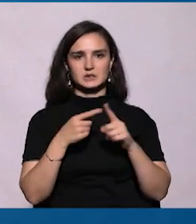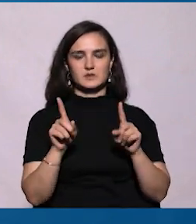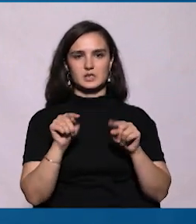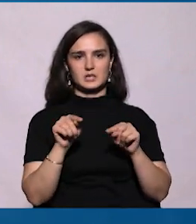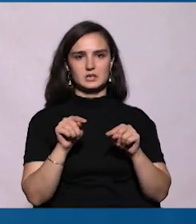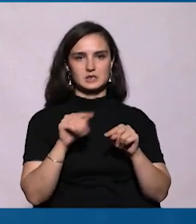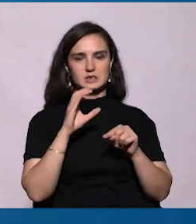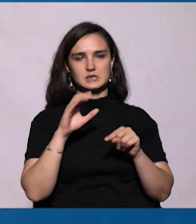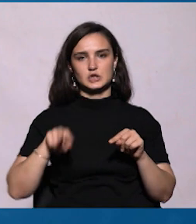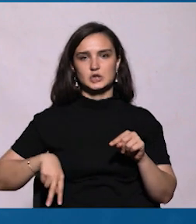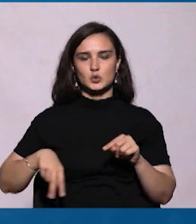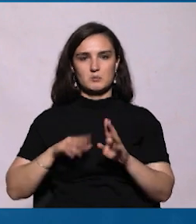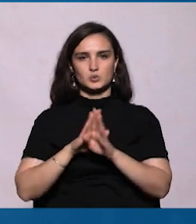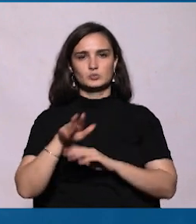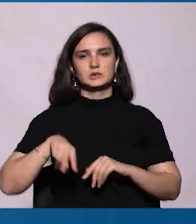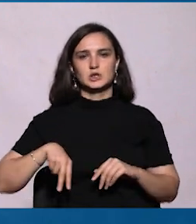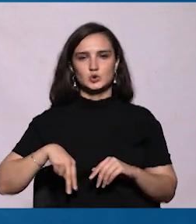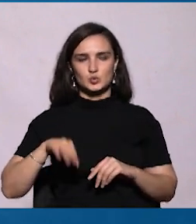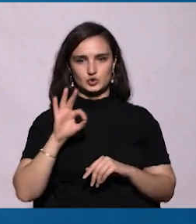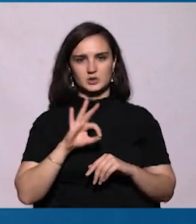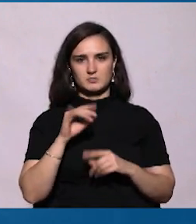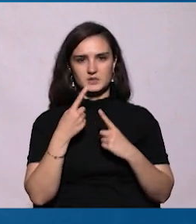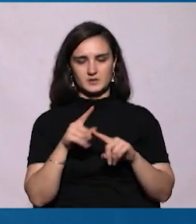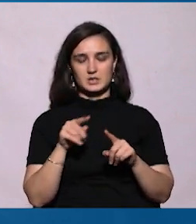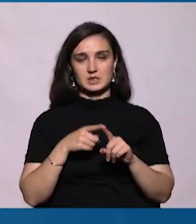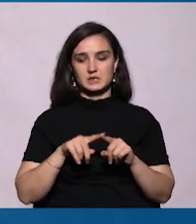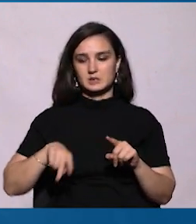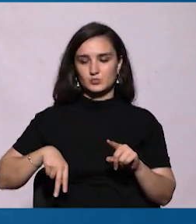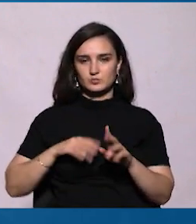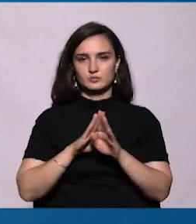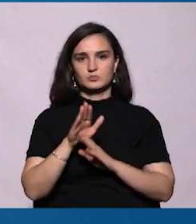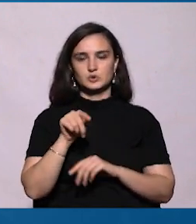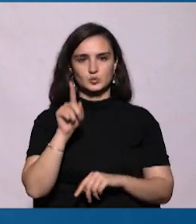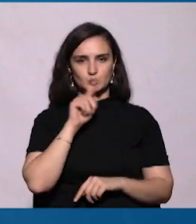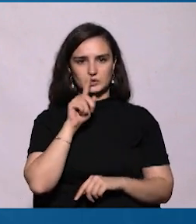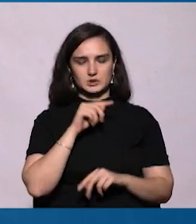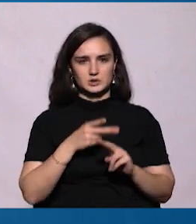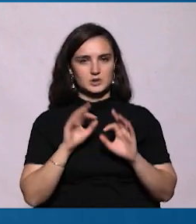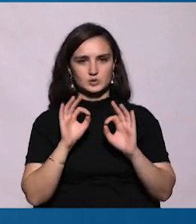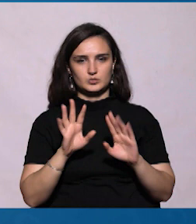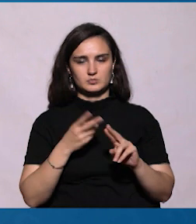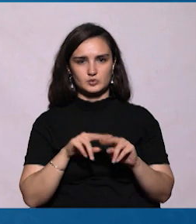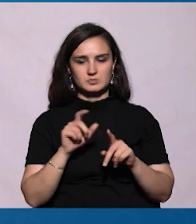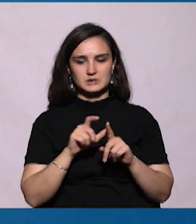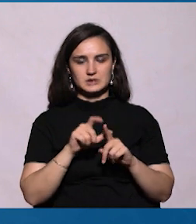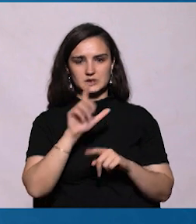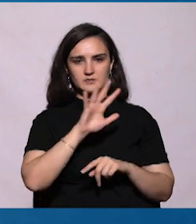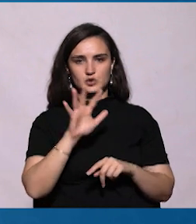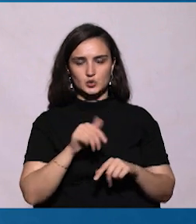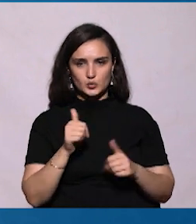about CEOs. You are right, Mr. Carter. This sentence is false because, as we read in the